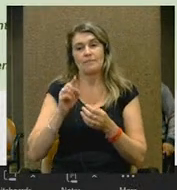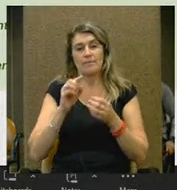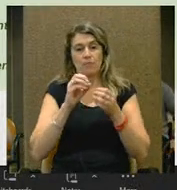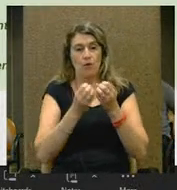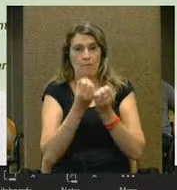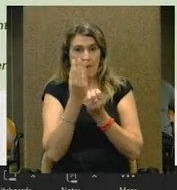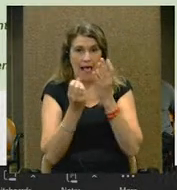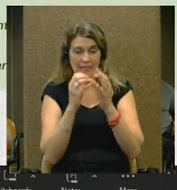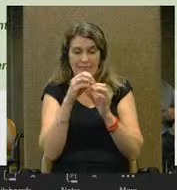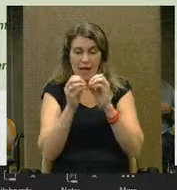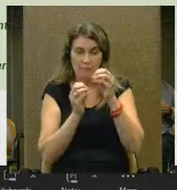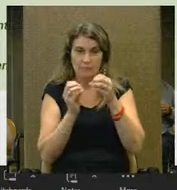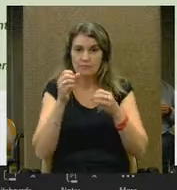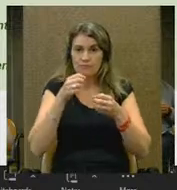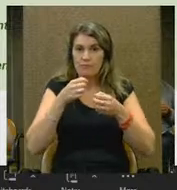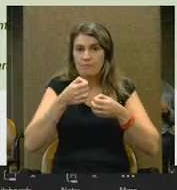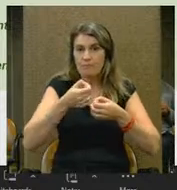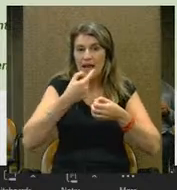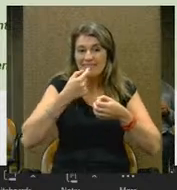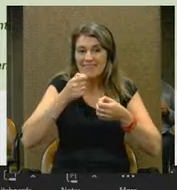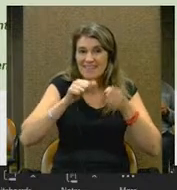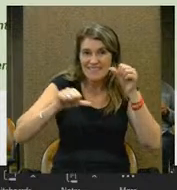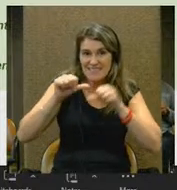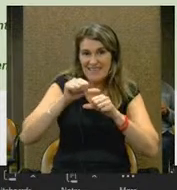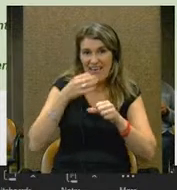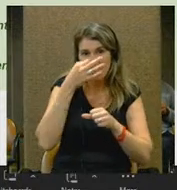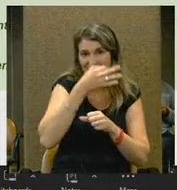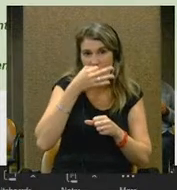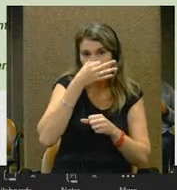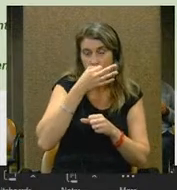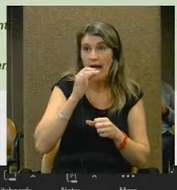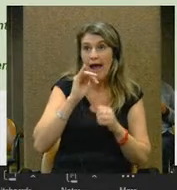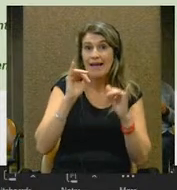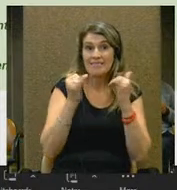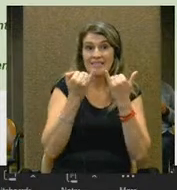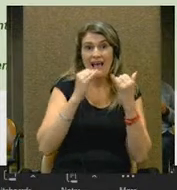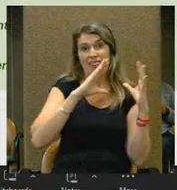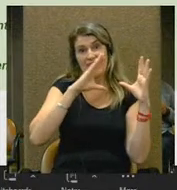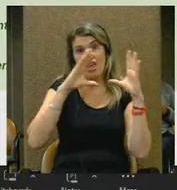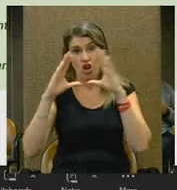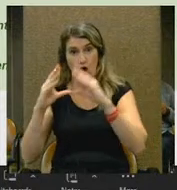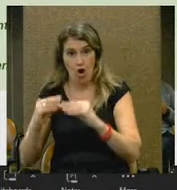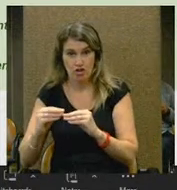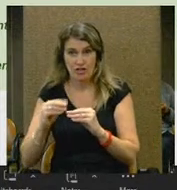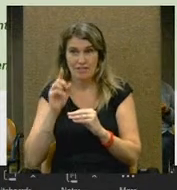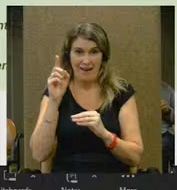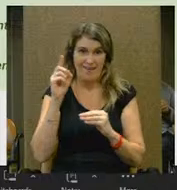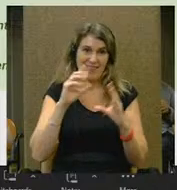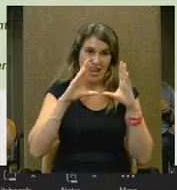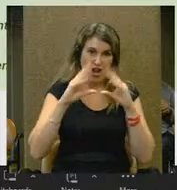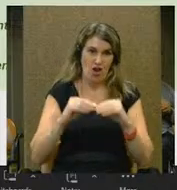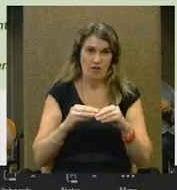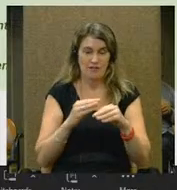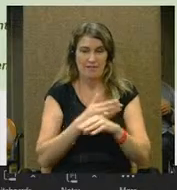synthetic opioids. I must say that it's more than midnight here in Brussels,